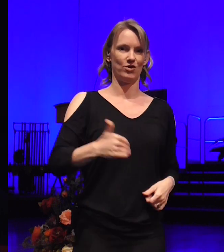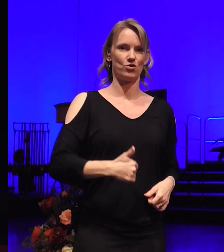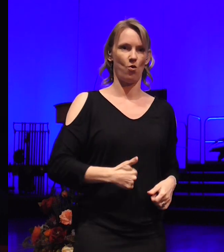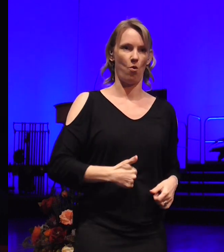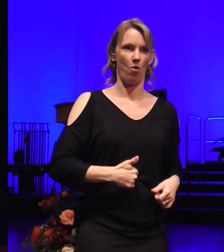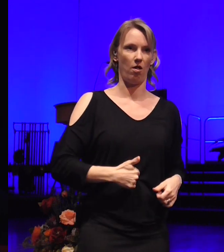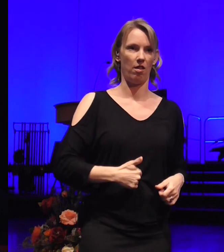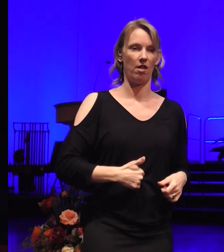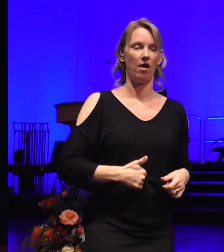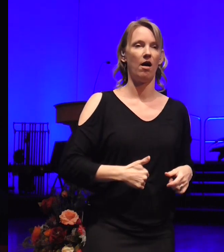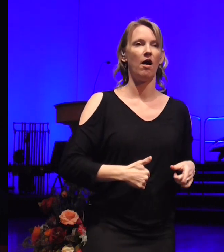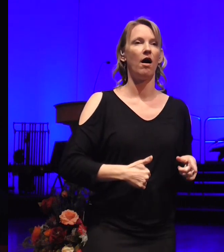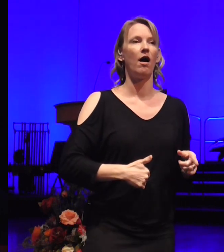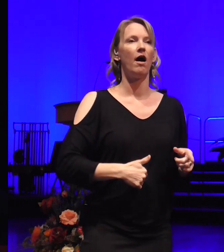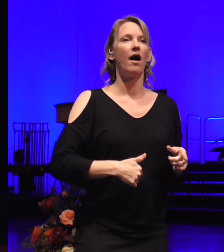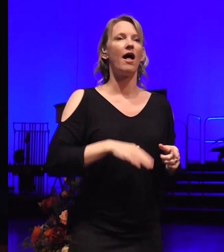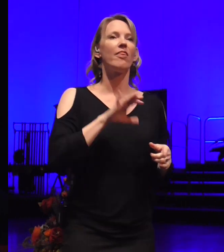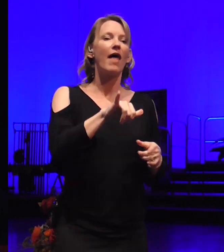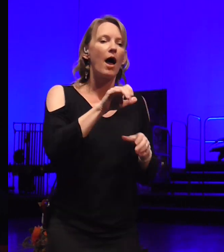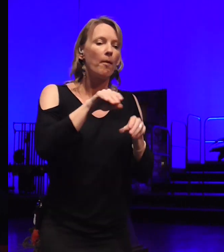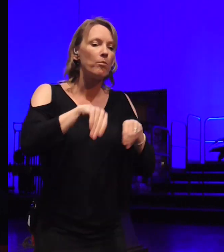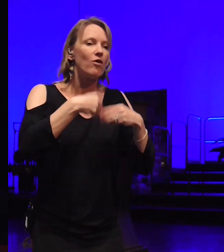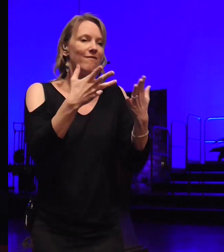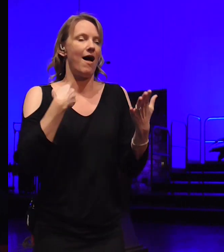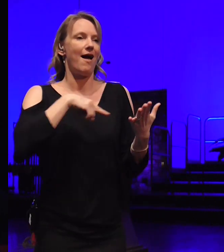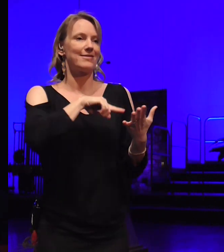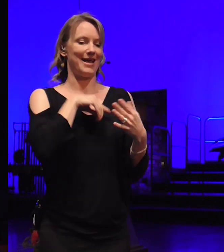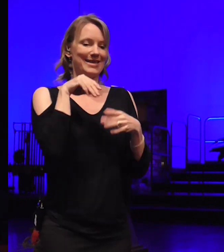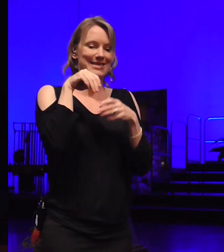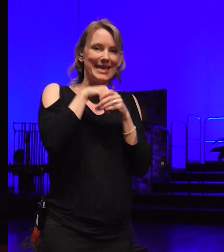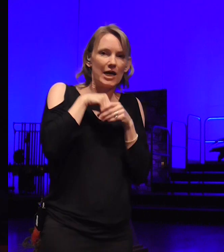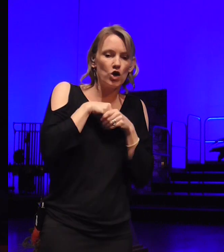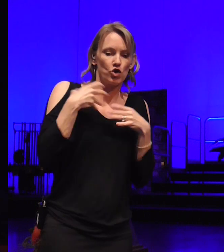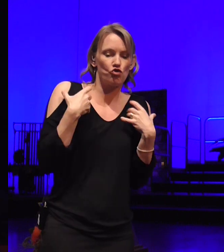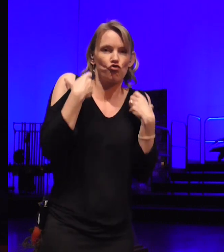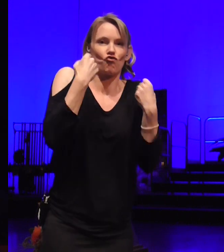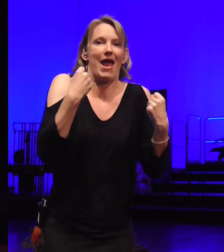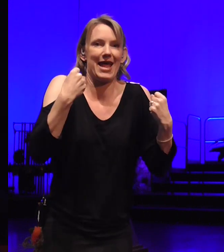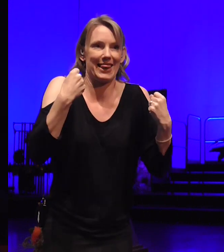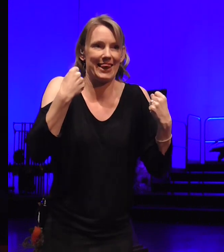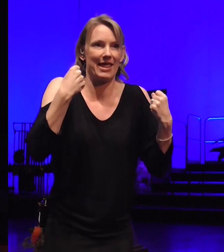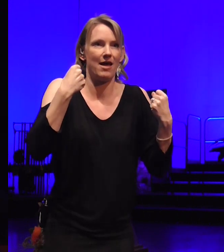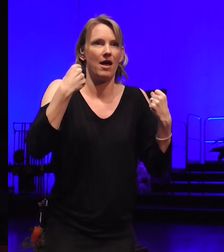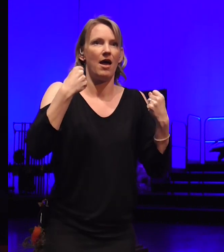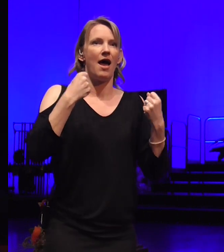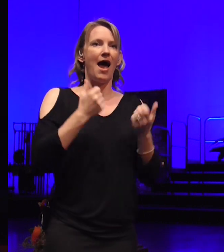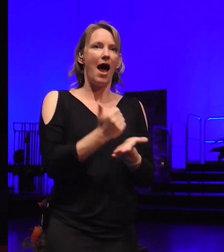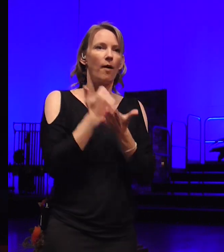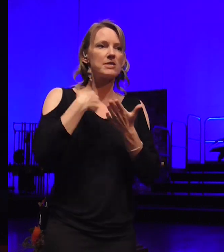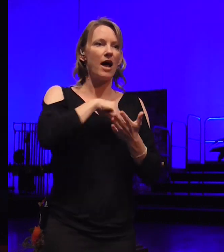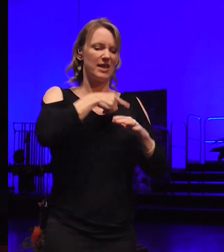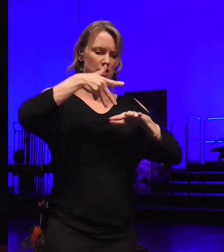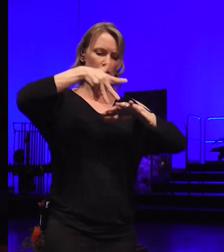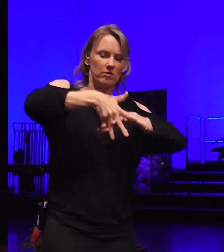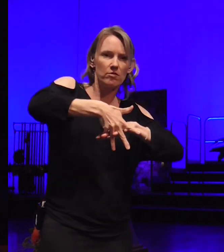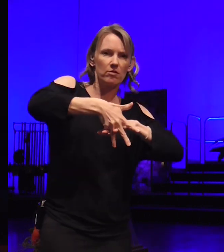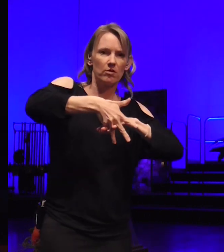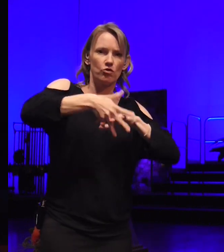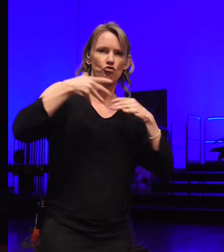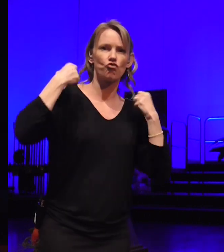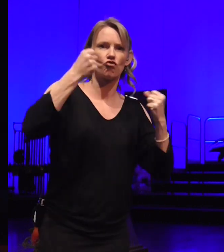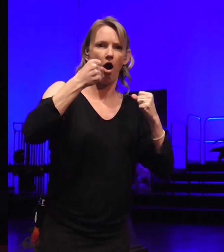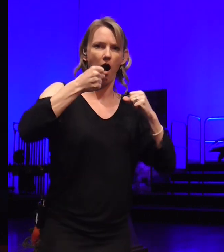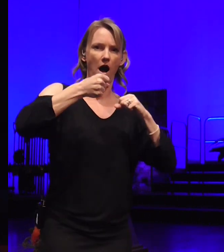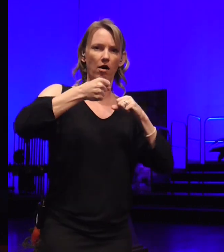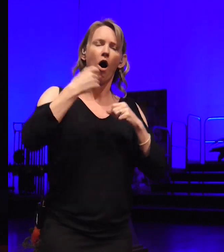soul. This brings us inner strength. This grows our strong roots, and strong roots are